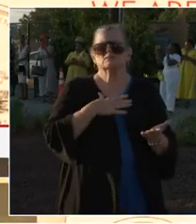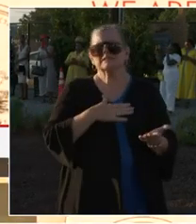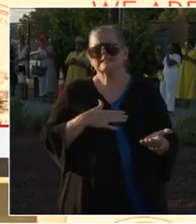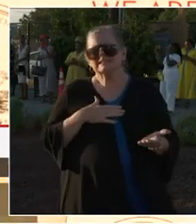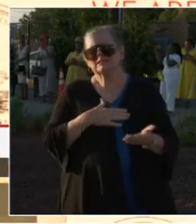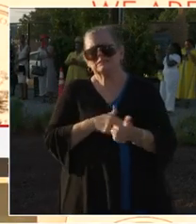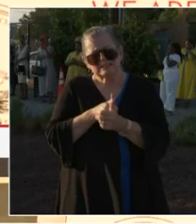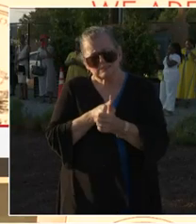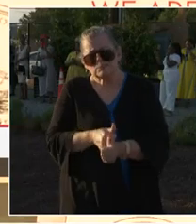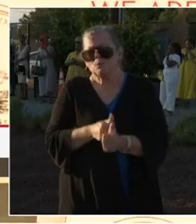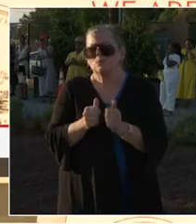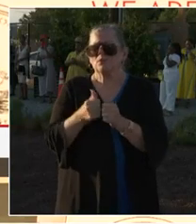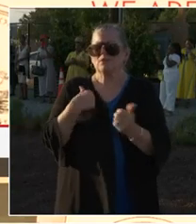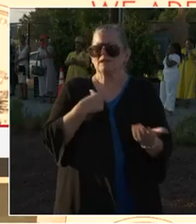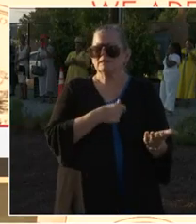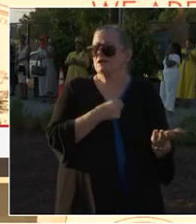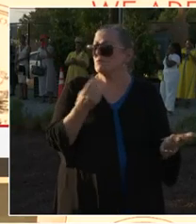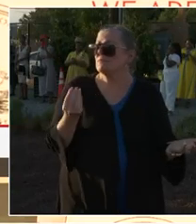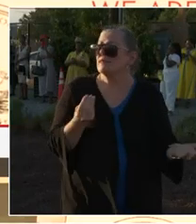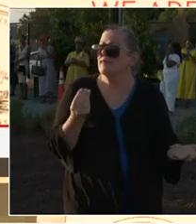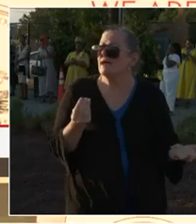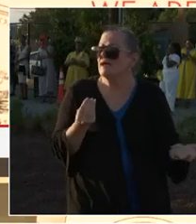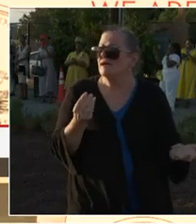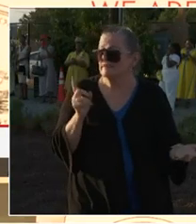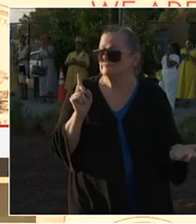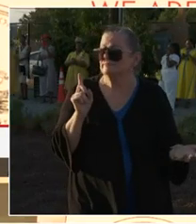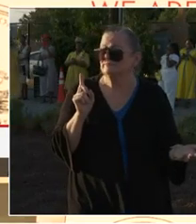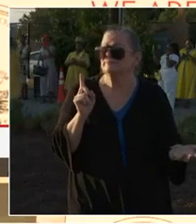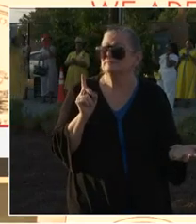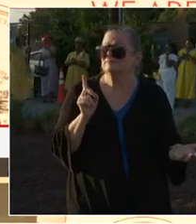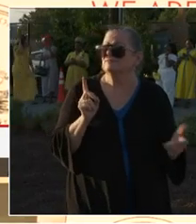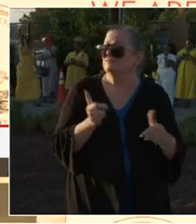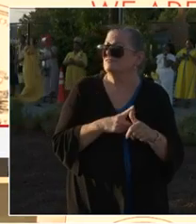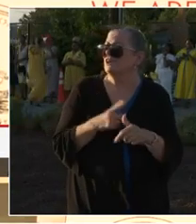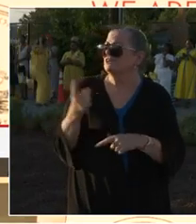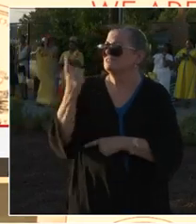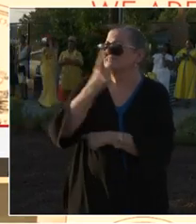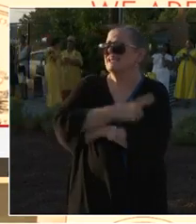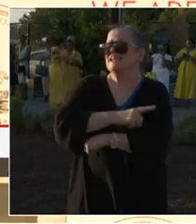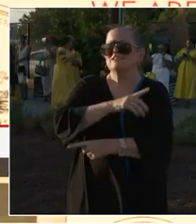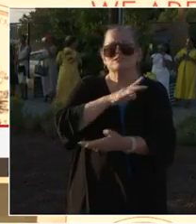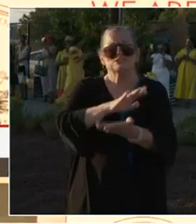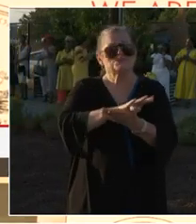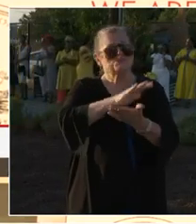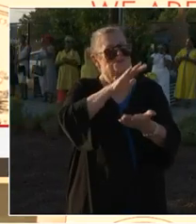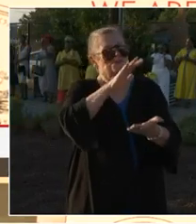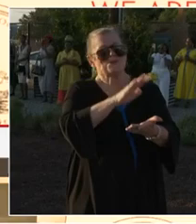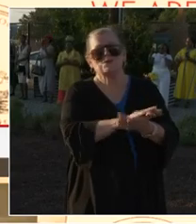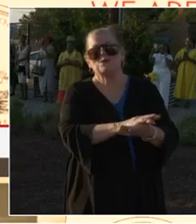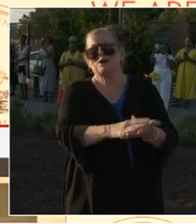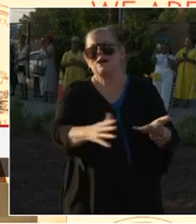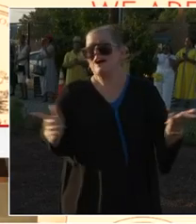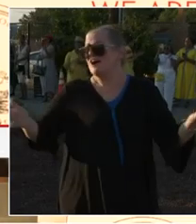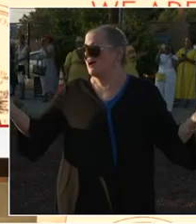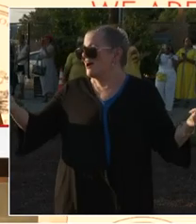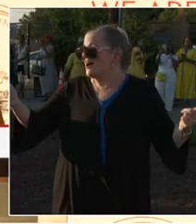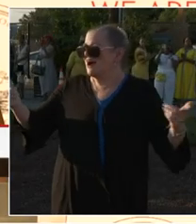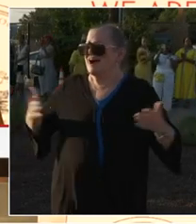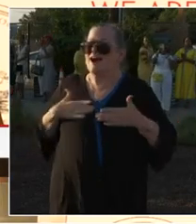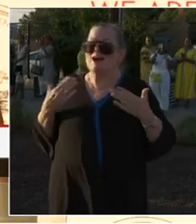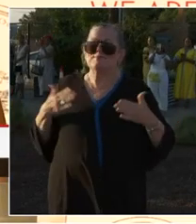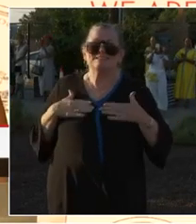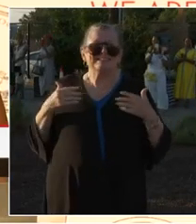know what Monday is. It's the first day of school. Aren't we happy about that?